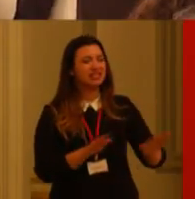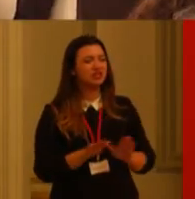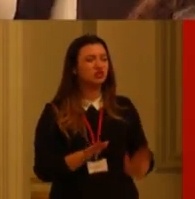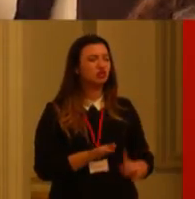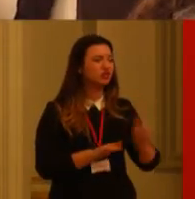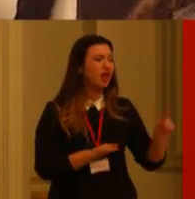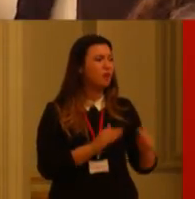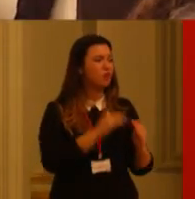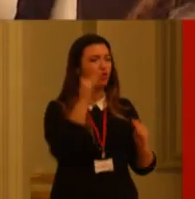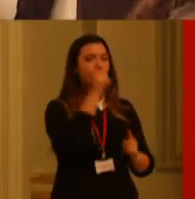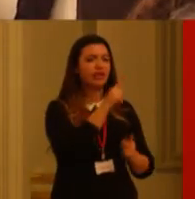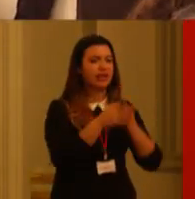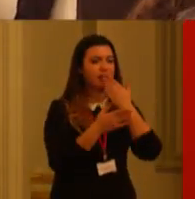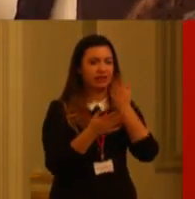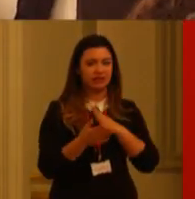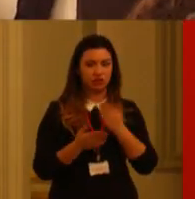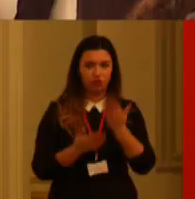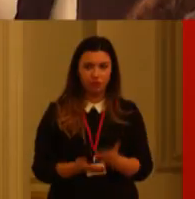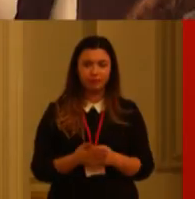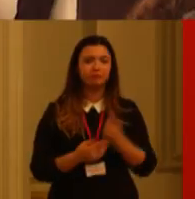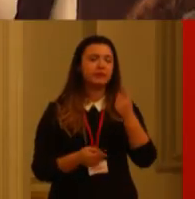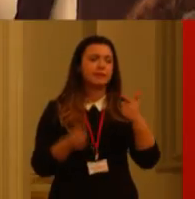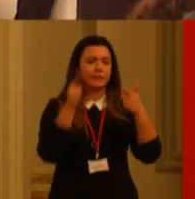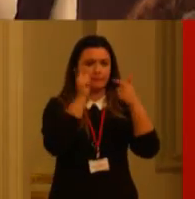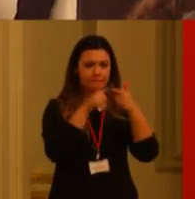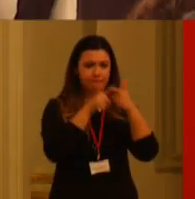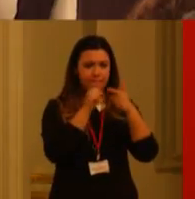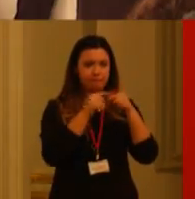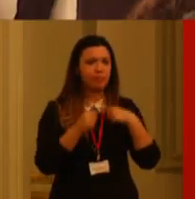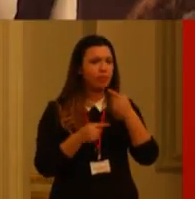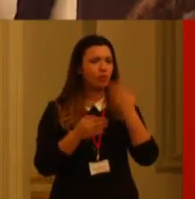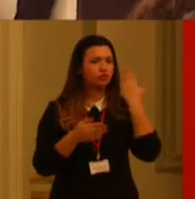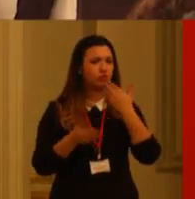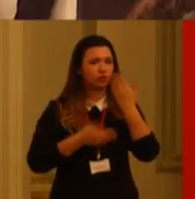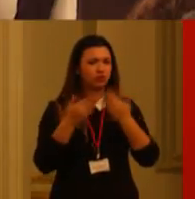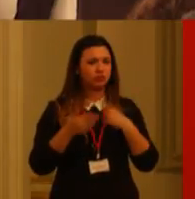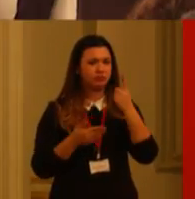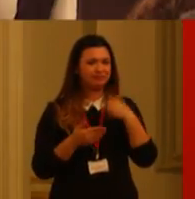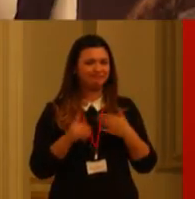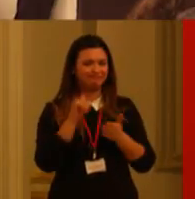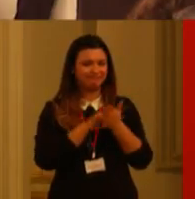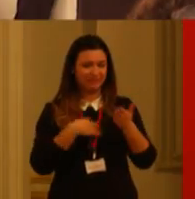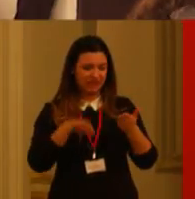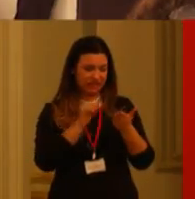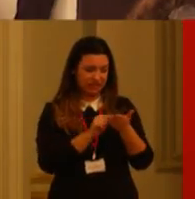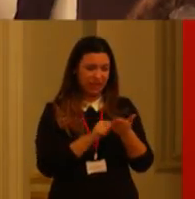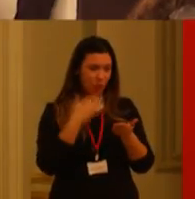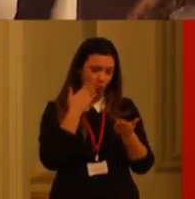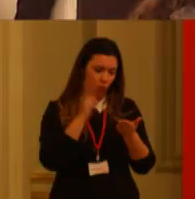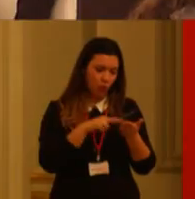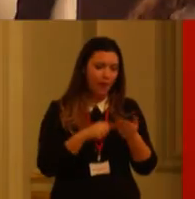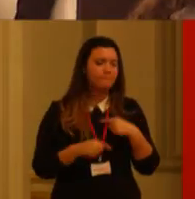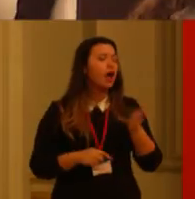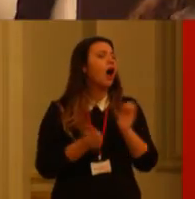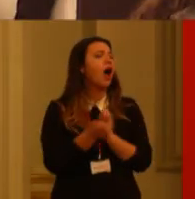LGBTs who have heterosexual parents, that's what I mean. And the second question is that as a methodology,